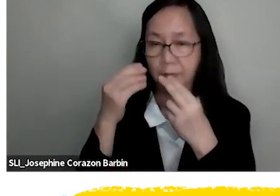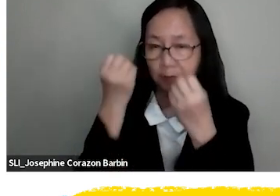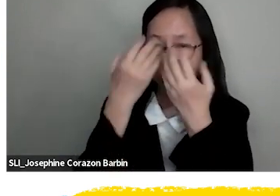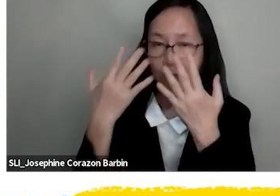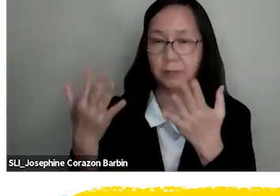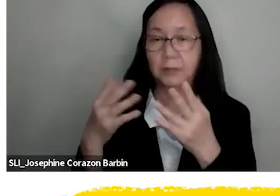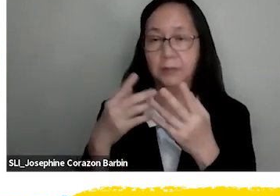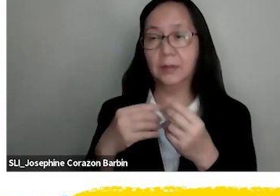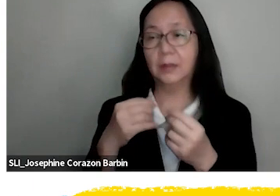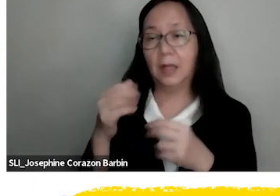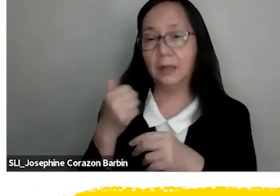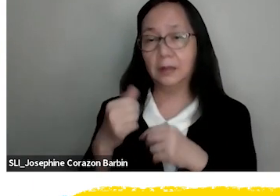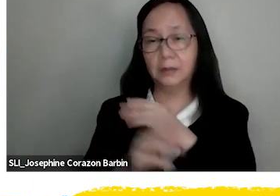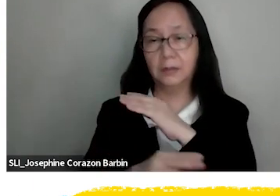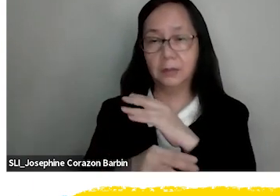done likewise.